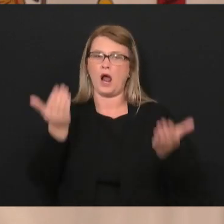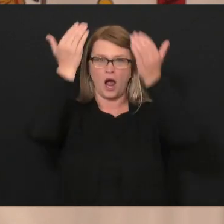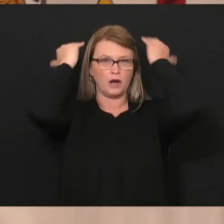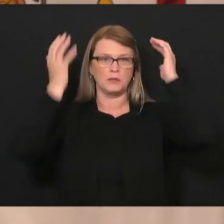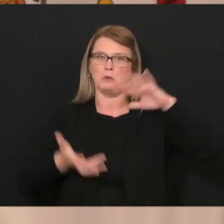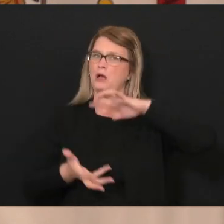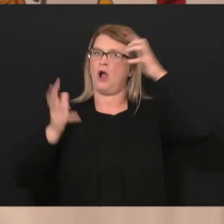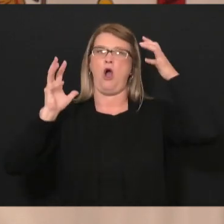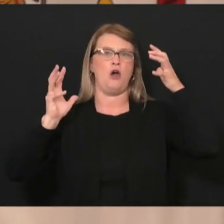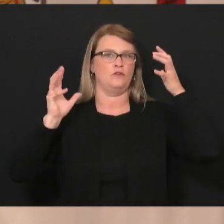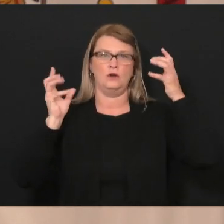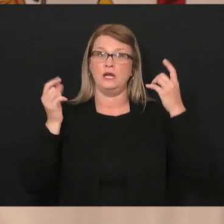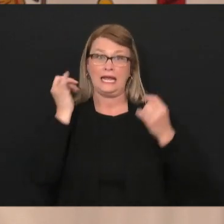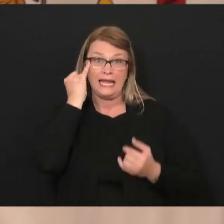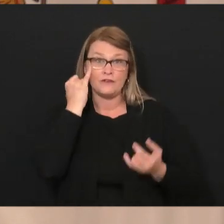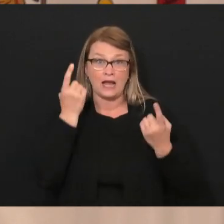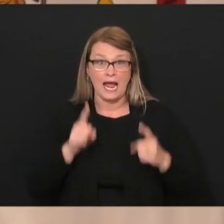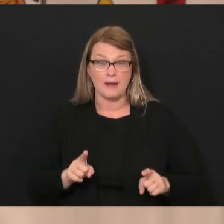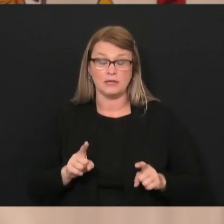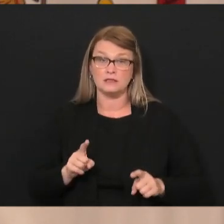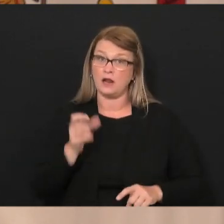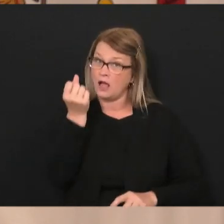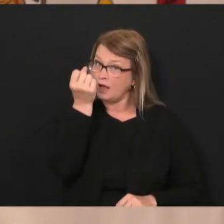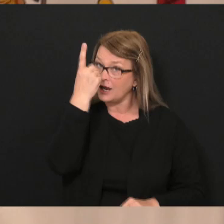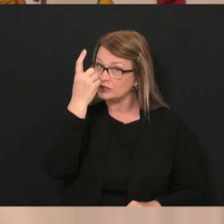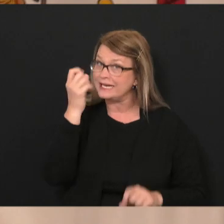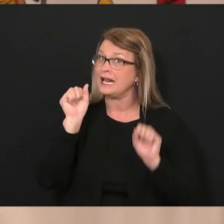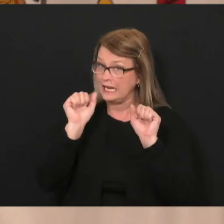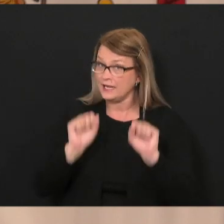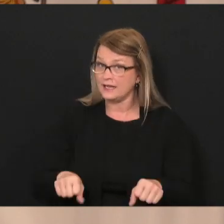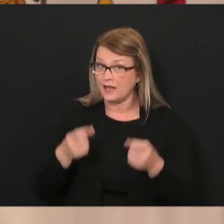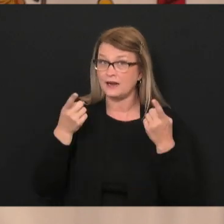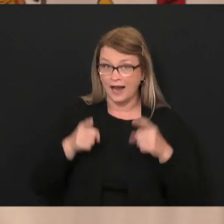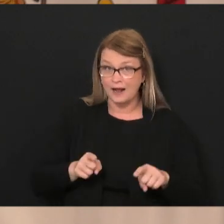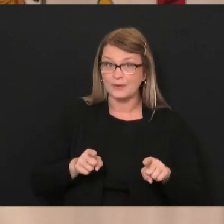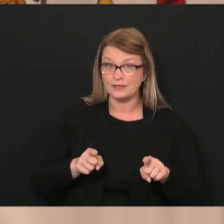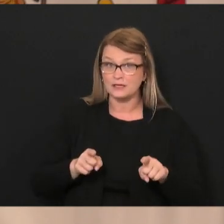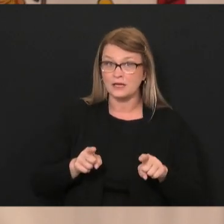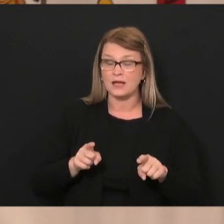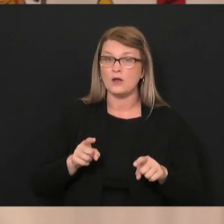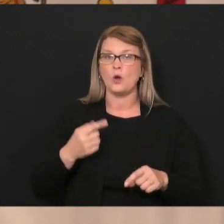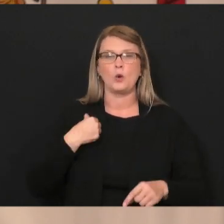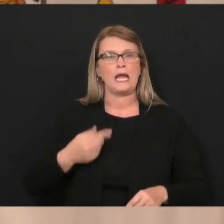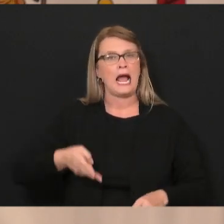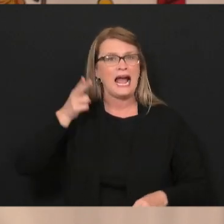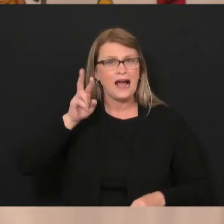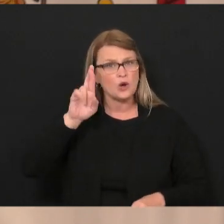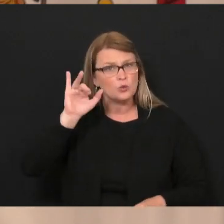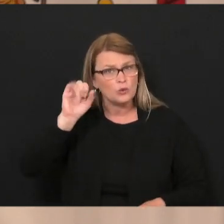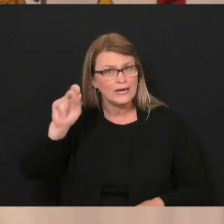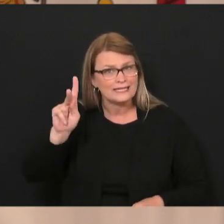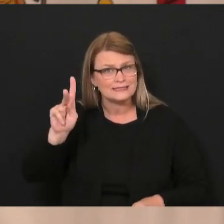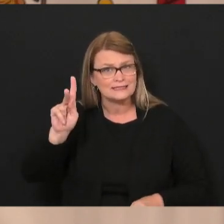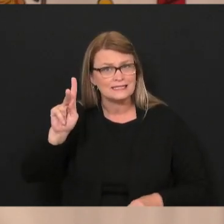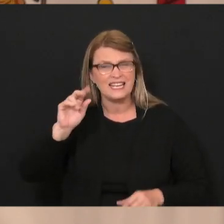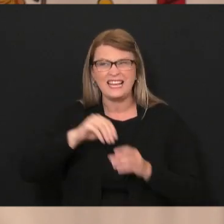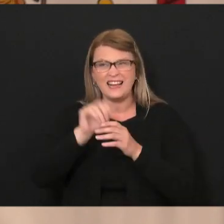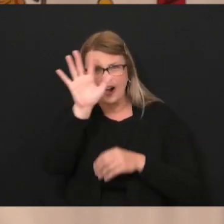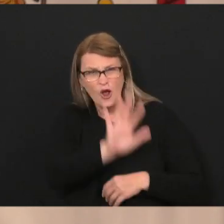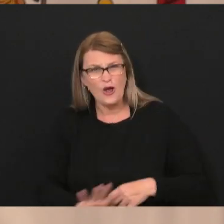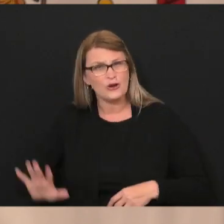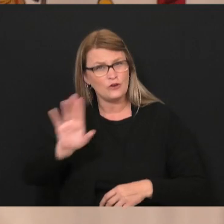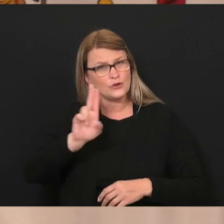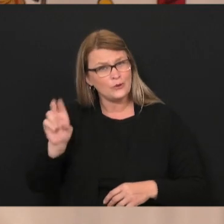catastrophic situation. It can happen here because we are the highest risk state in the nation, but yet